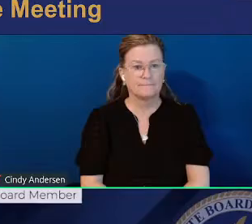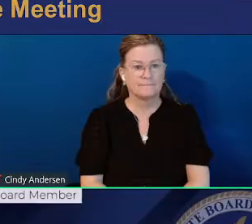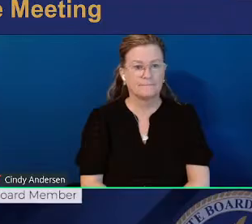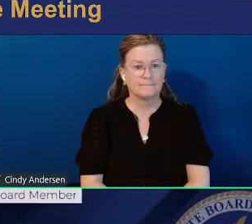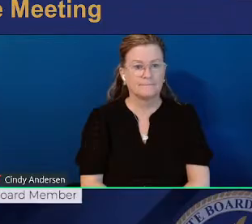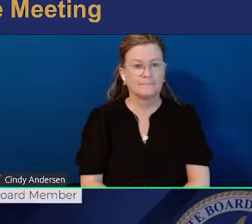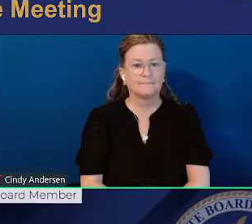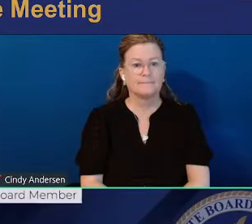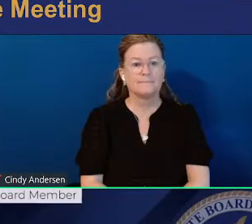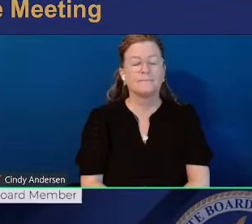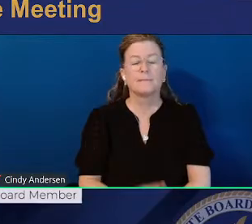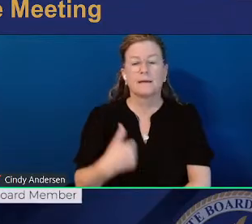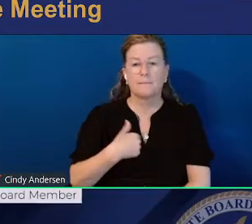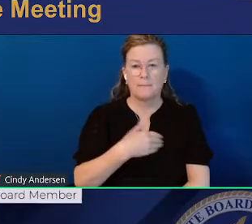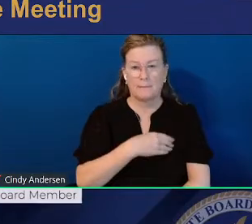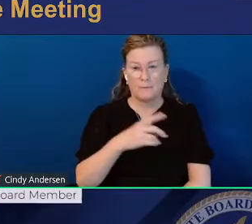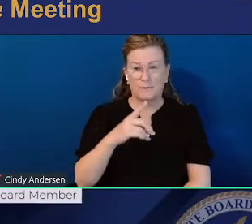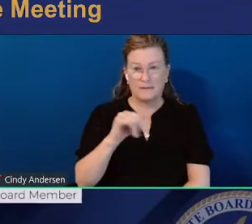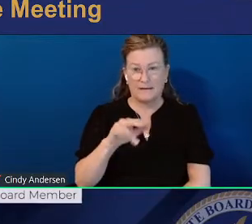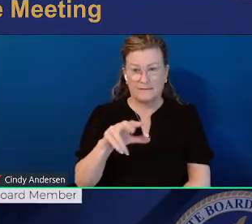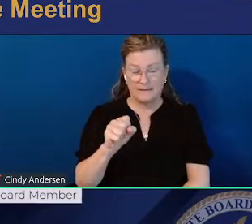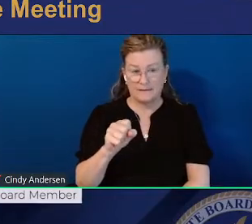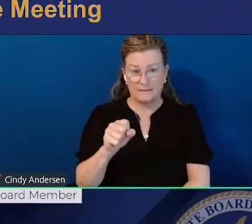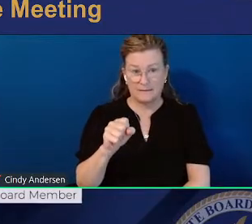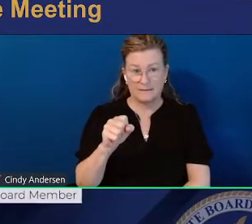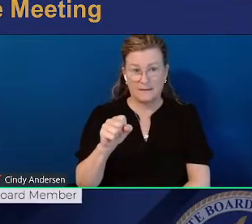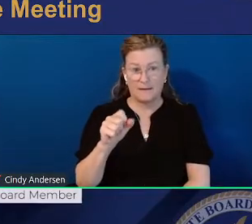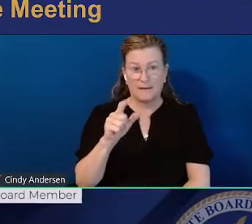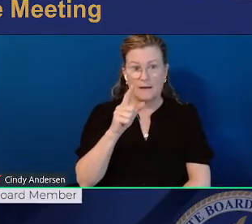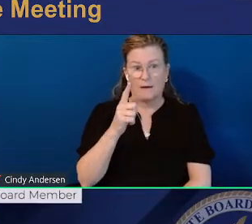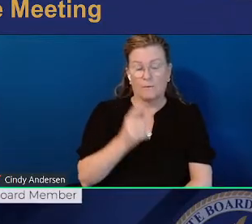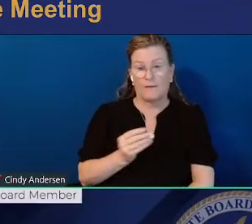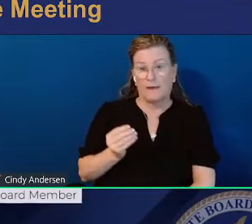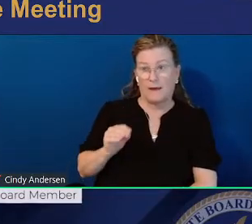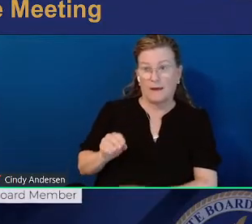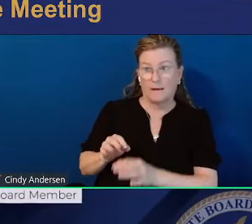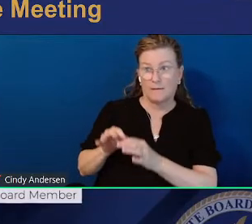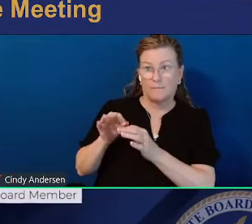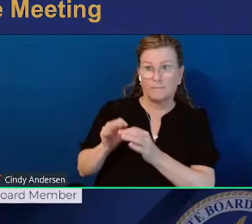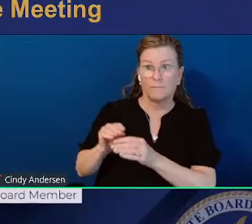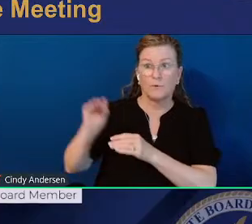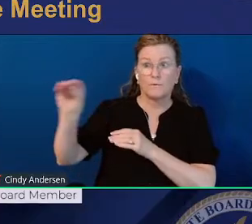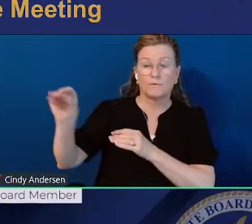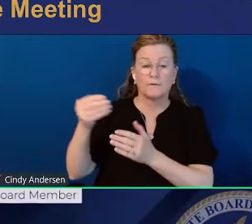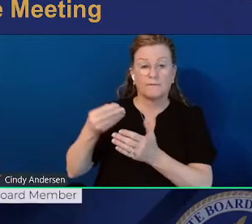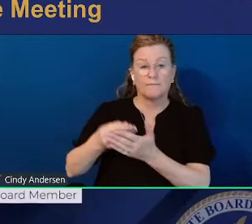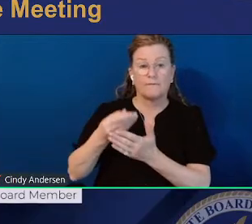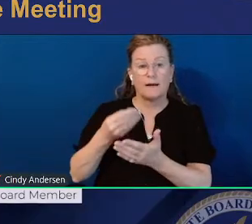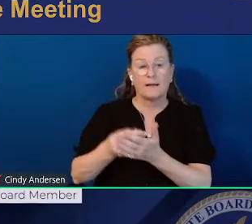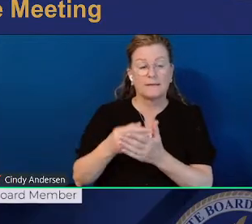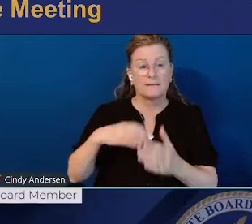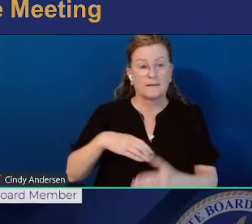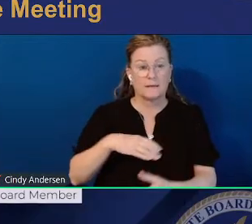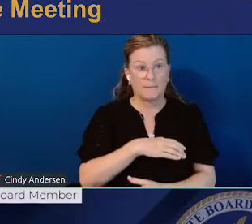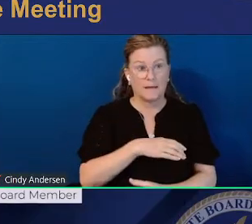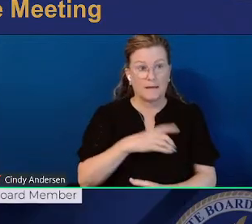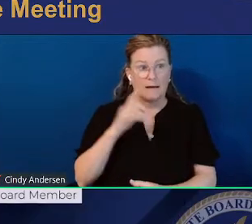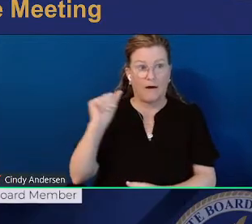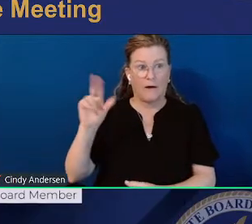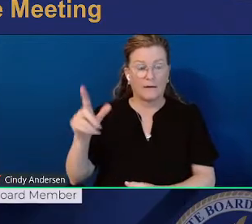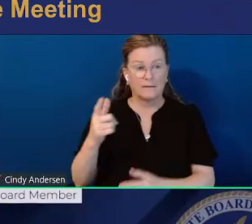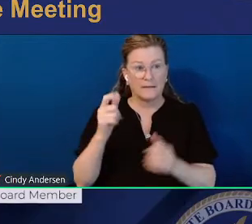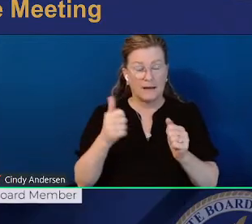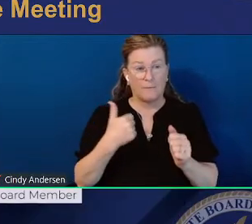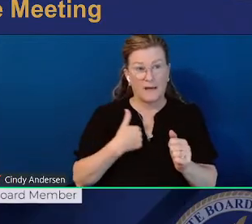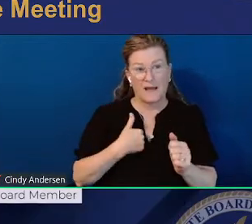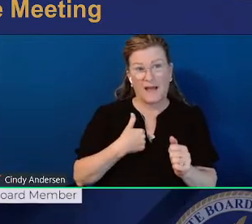And maybe Member Davis, as we move that to the Finance Committee for August, maybe we have a month or two to follow up at interim and